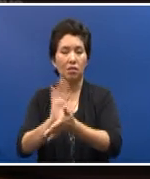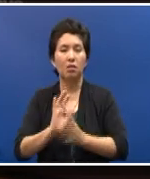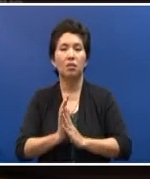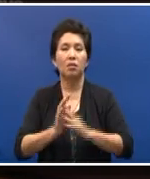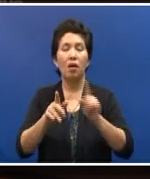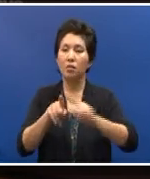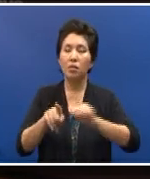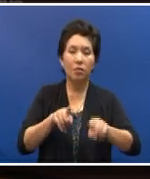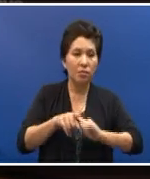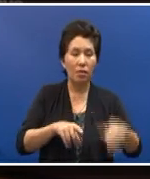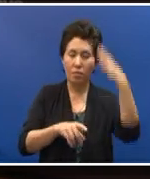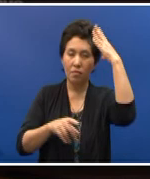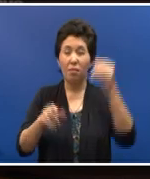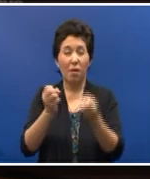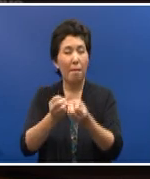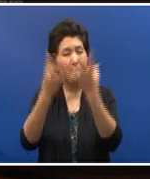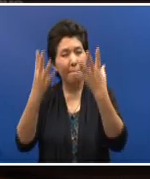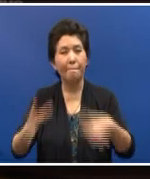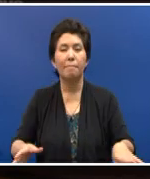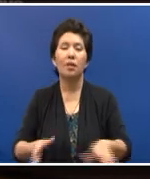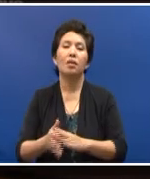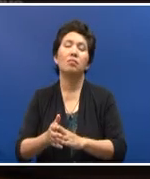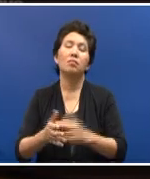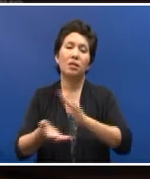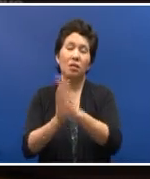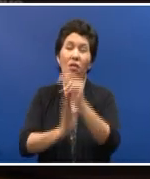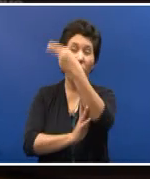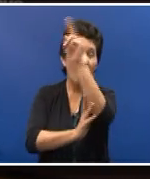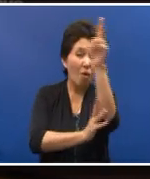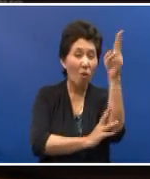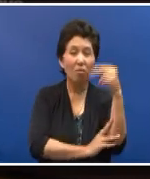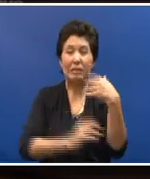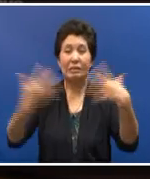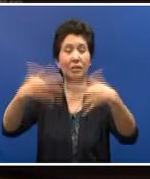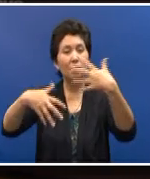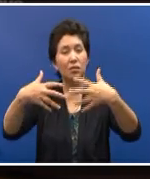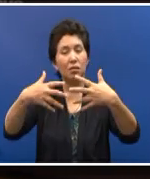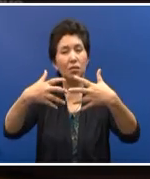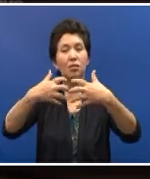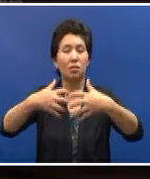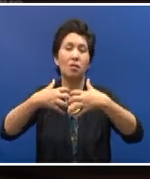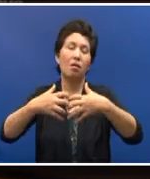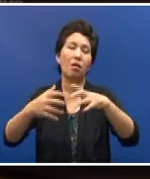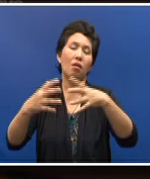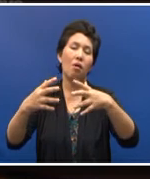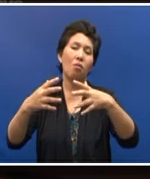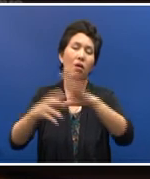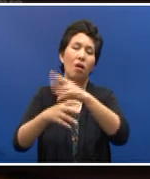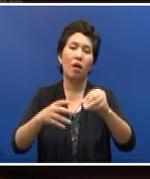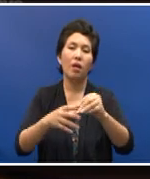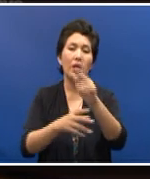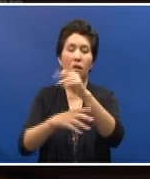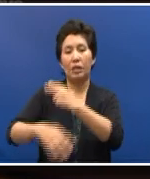have experienced major hazy conditions due to forest fires in Sarawak and Kalimantan. Okay, I hope